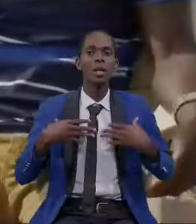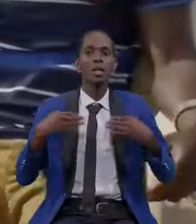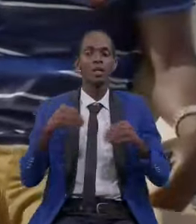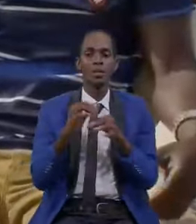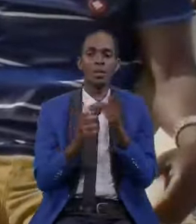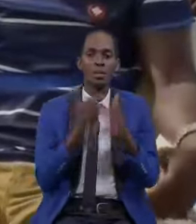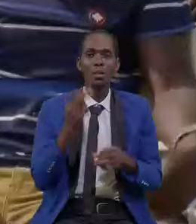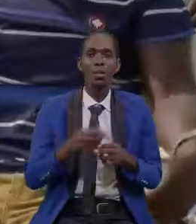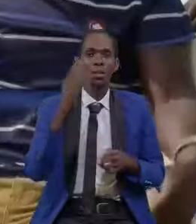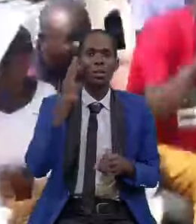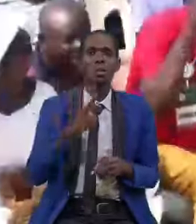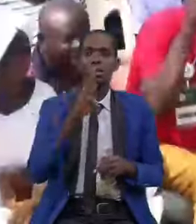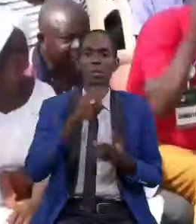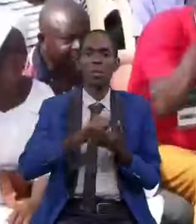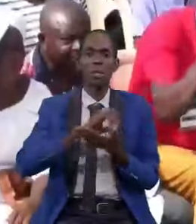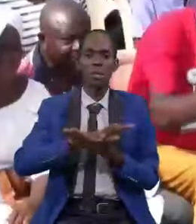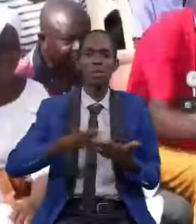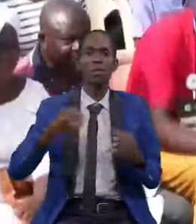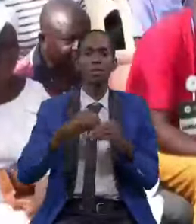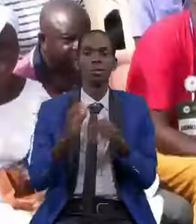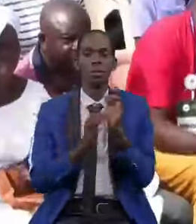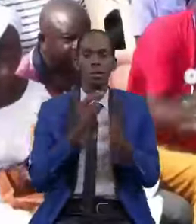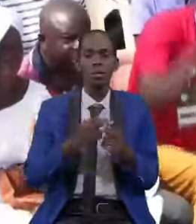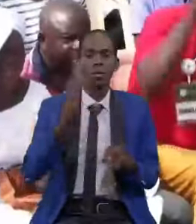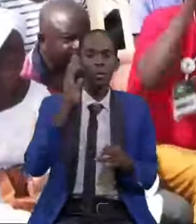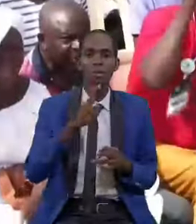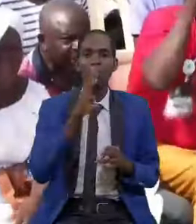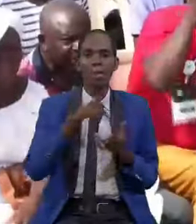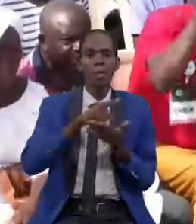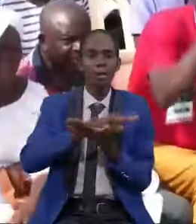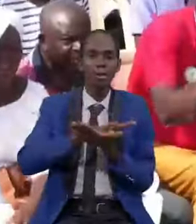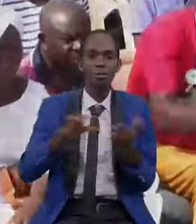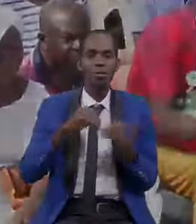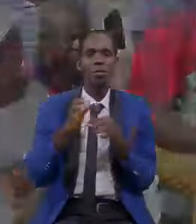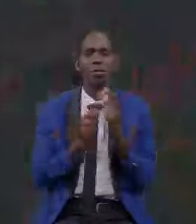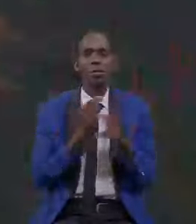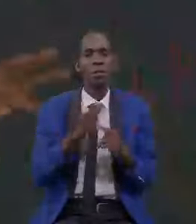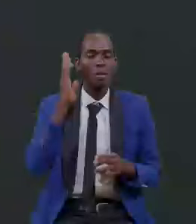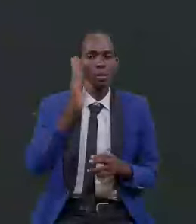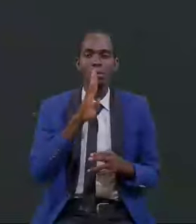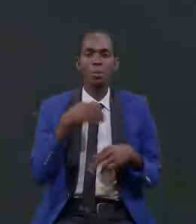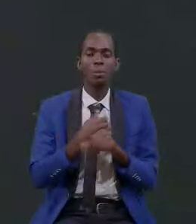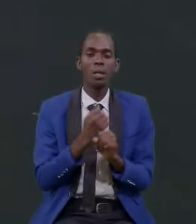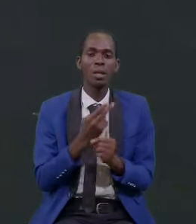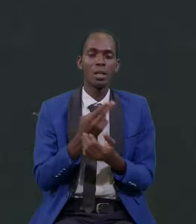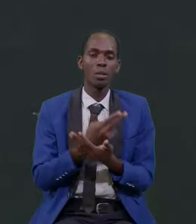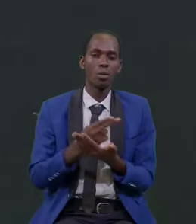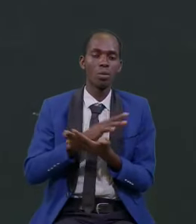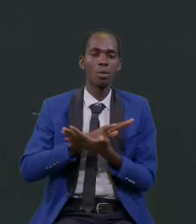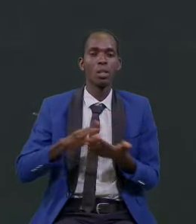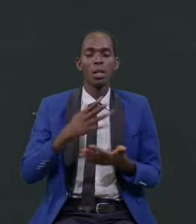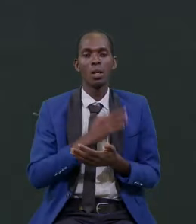be sanctified, shall be purified, shall be made holy, and shall have